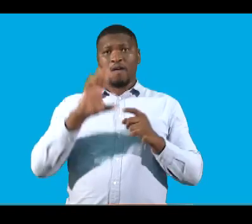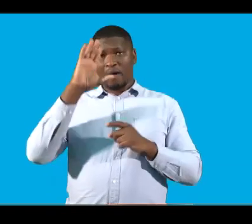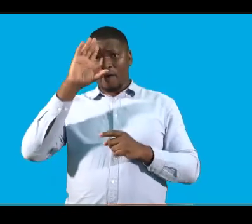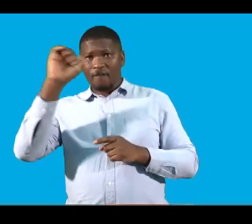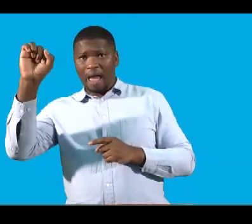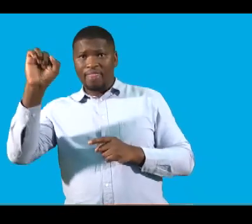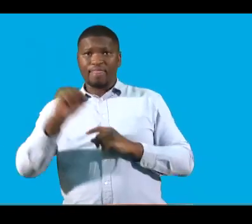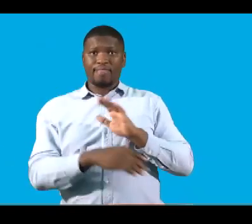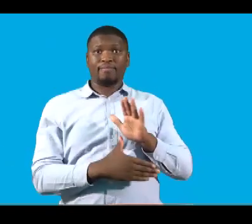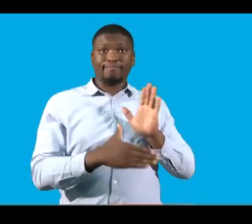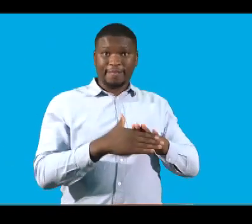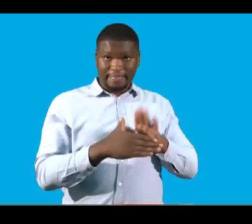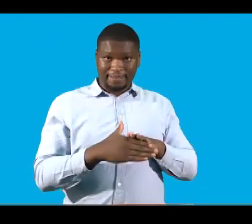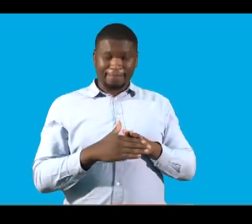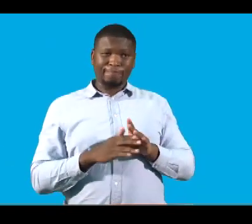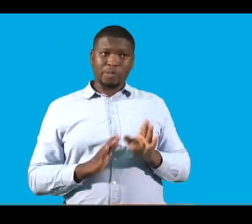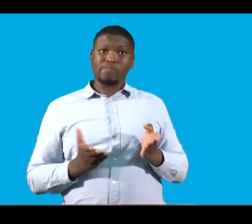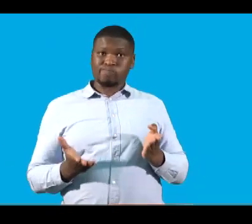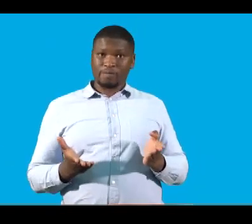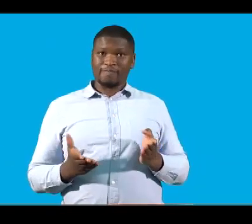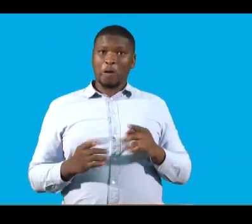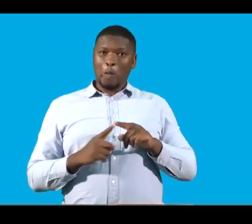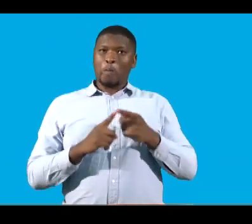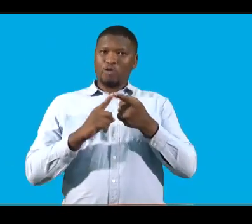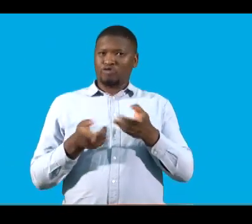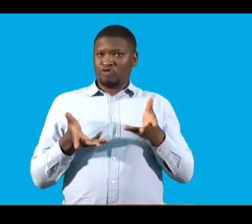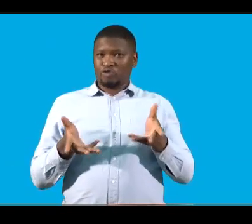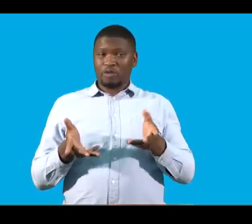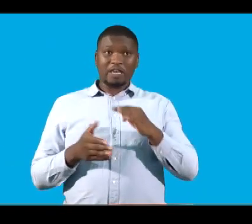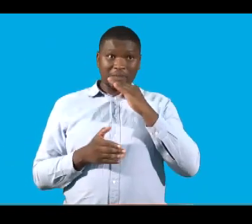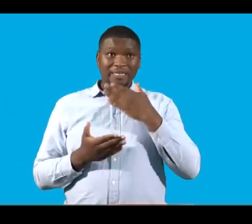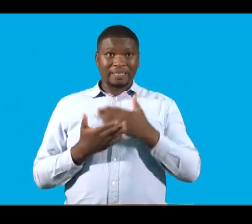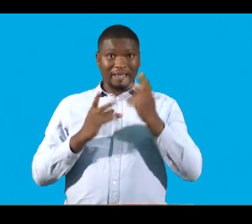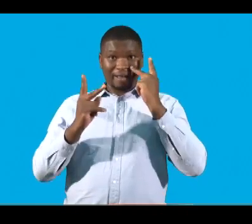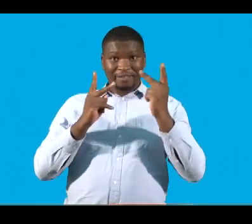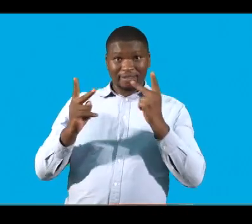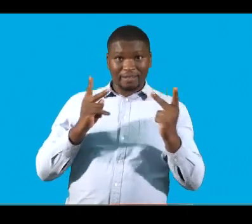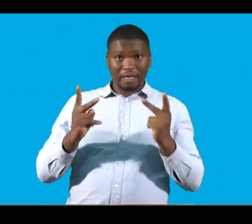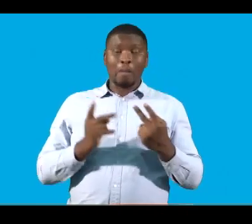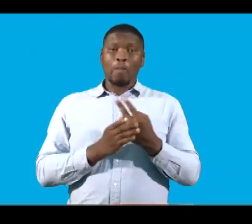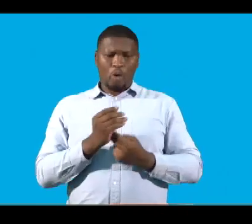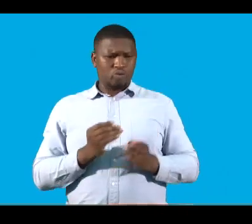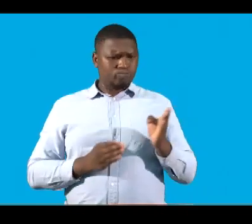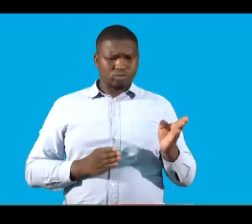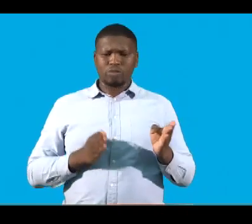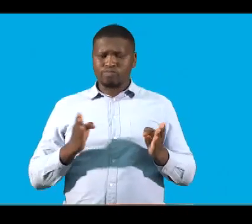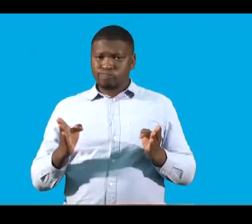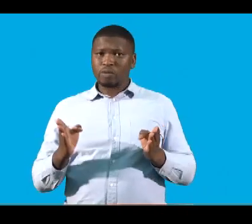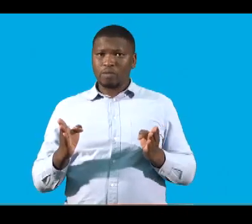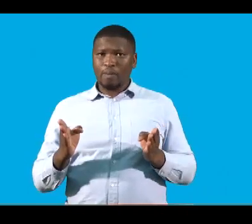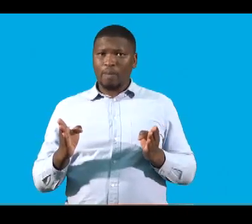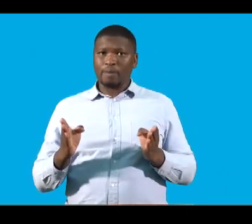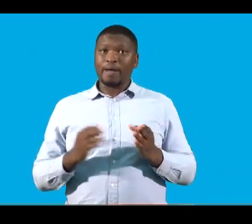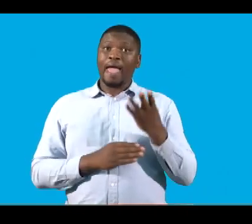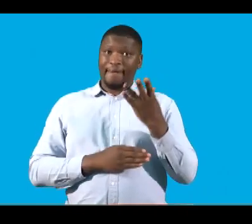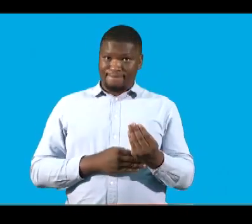contradictory concepts of faith and reason is prevalent. So that is the point we are making, that we can see faith and reason,